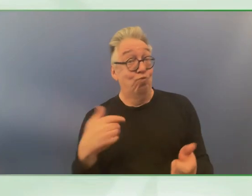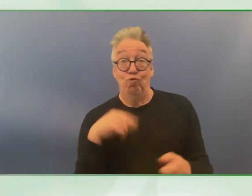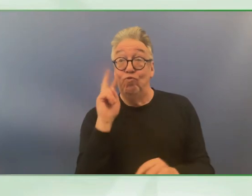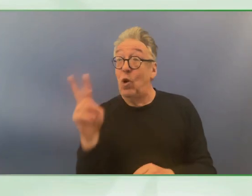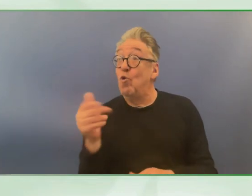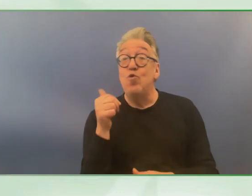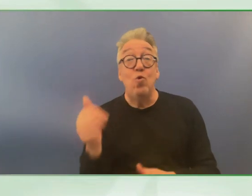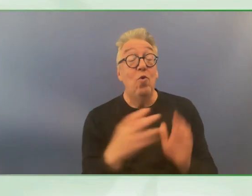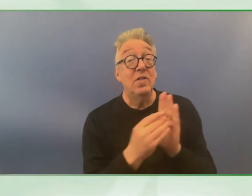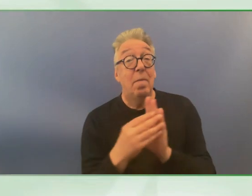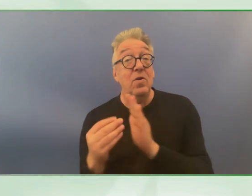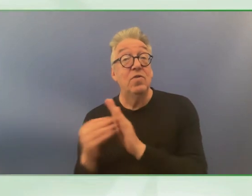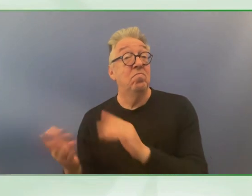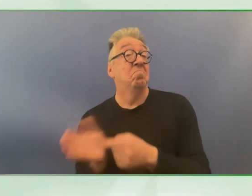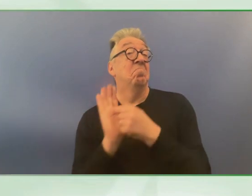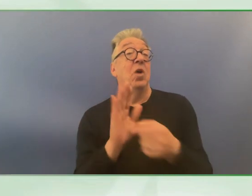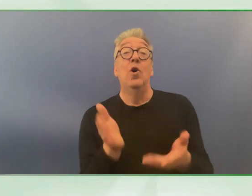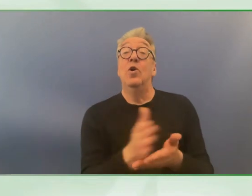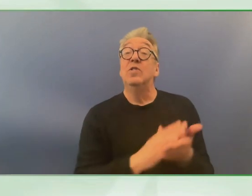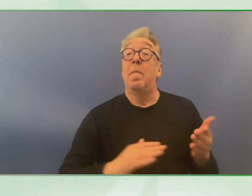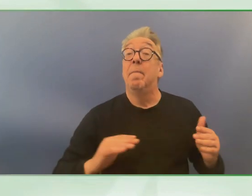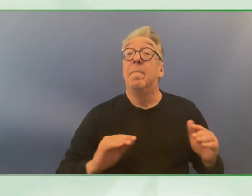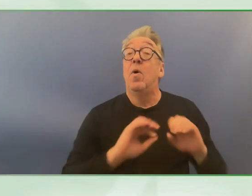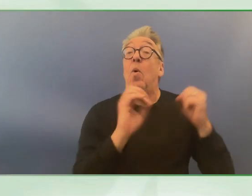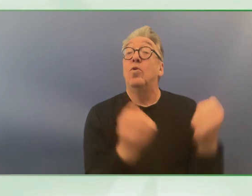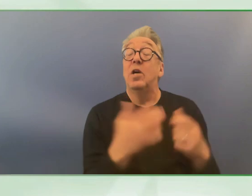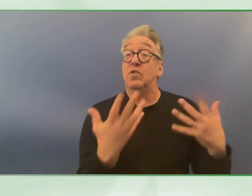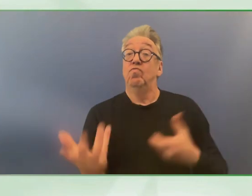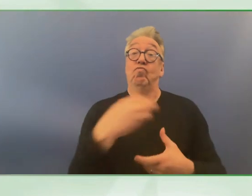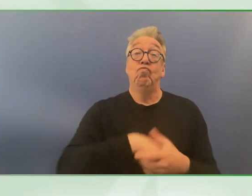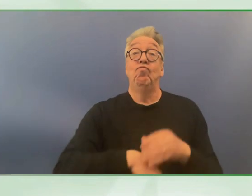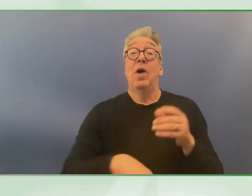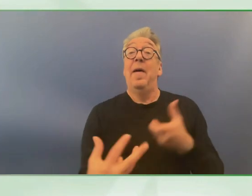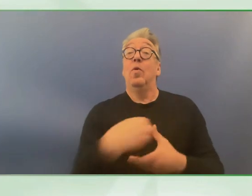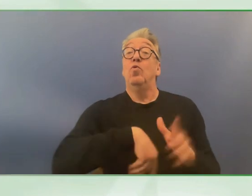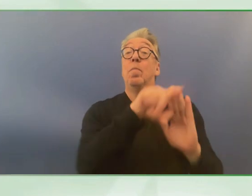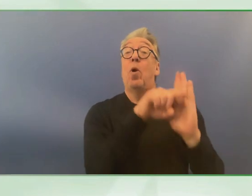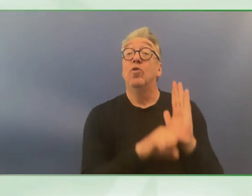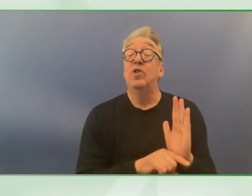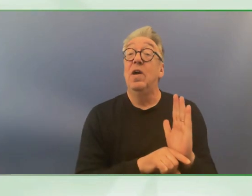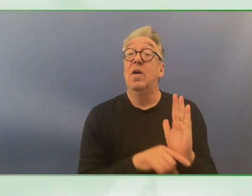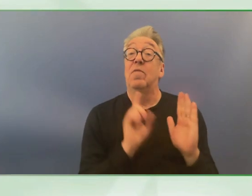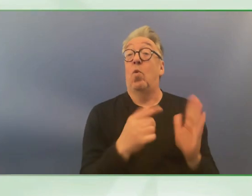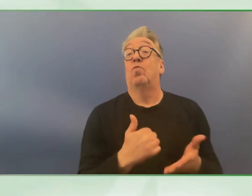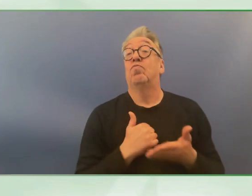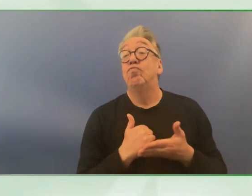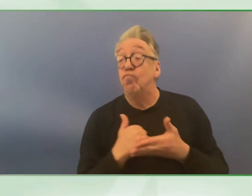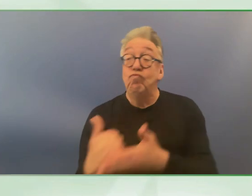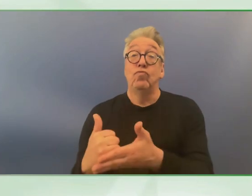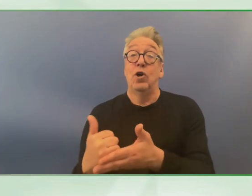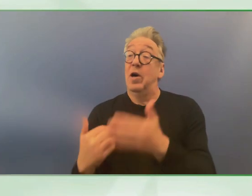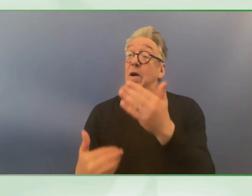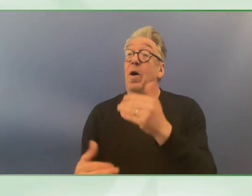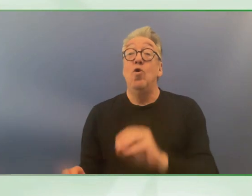countries and organizations have implemented inclusive policies and programs that support the employment of youth with disabilities.